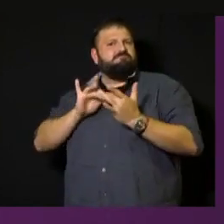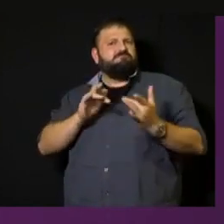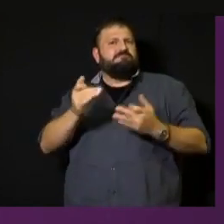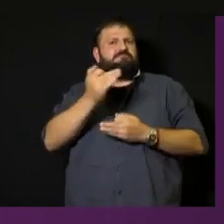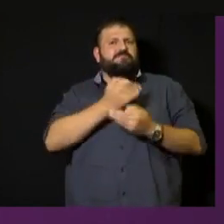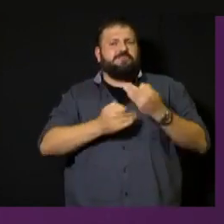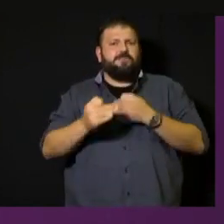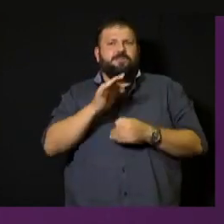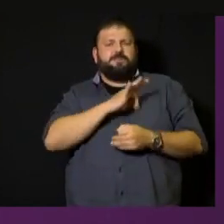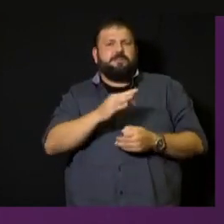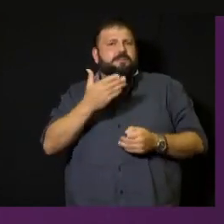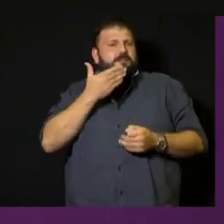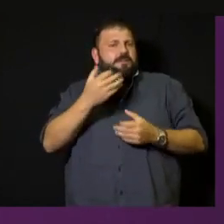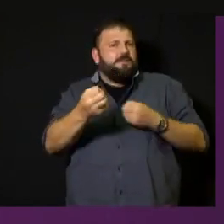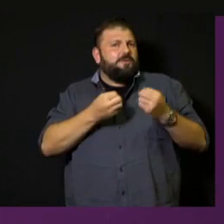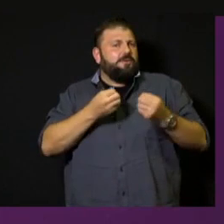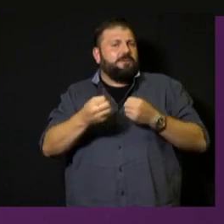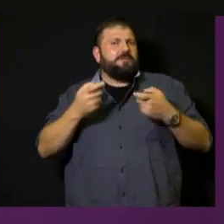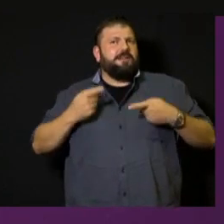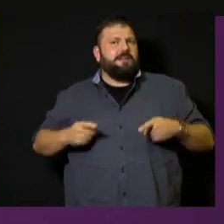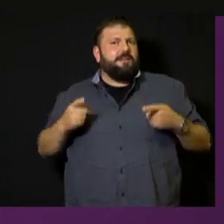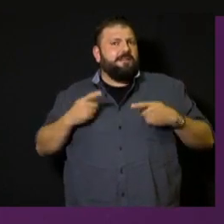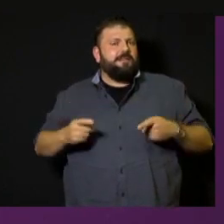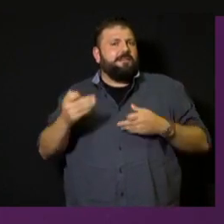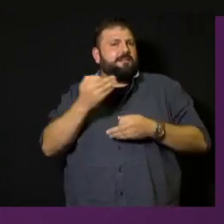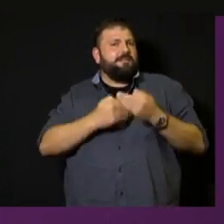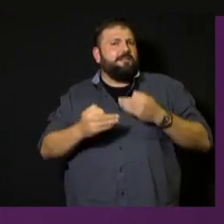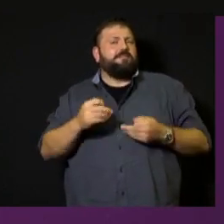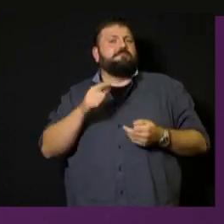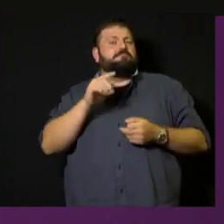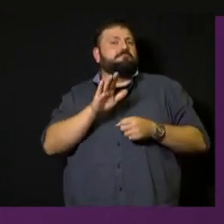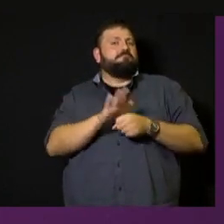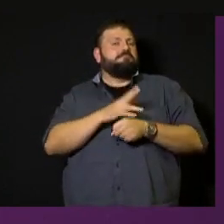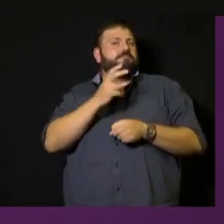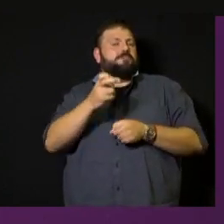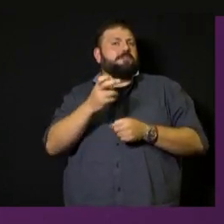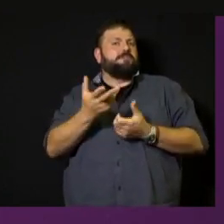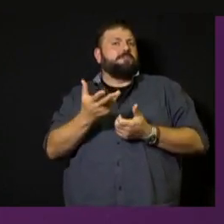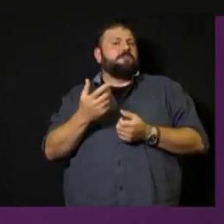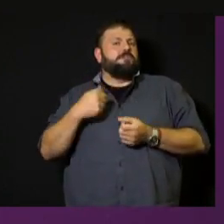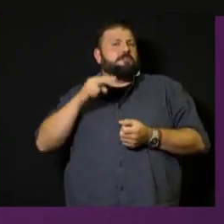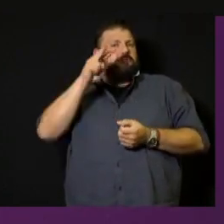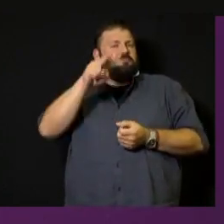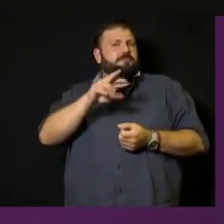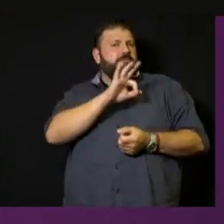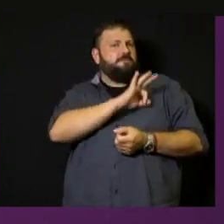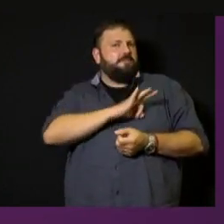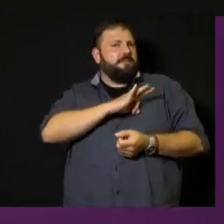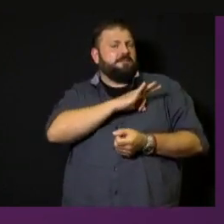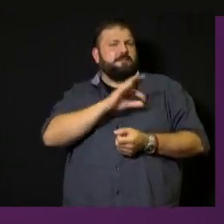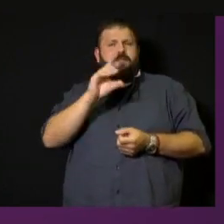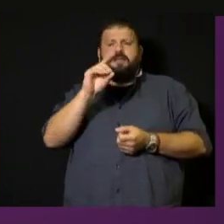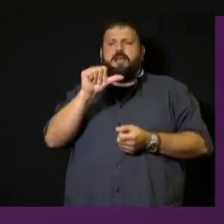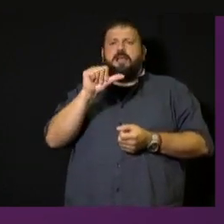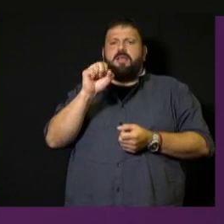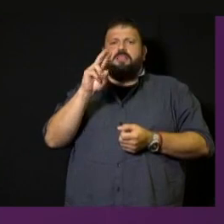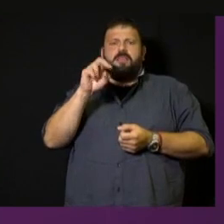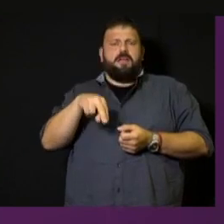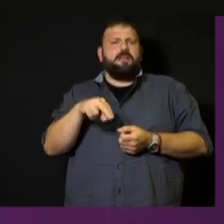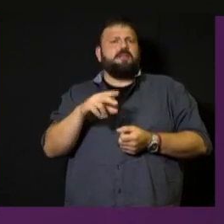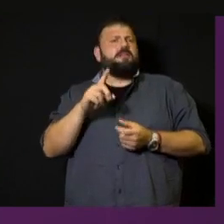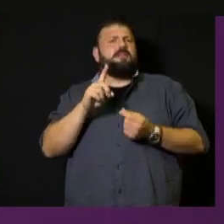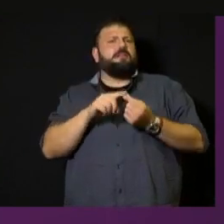interconnected, and you have in your organization the people you deserve. So Adrian, congratulations. Tell